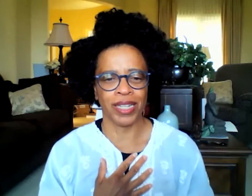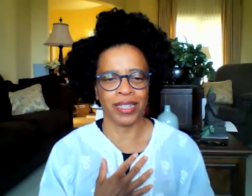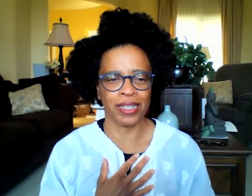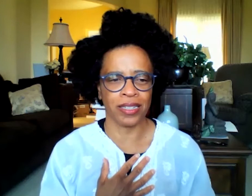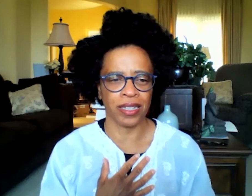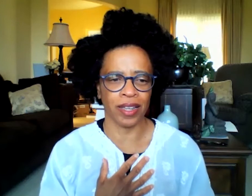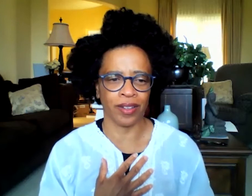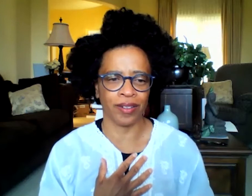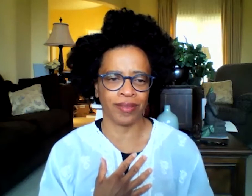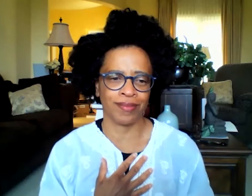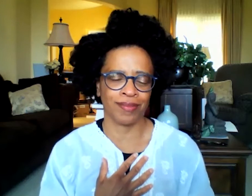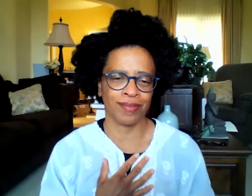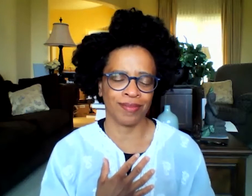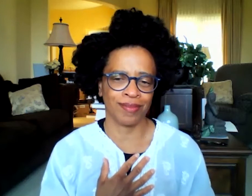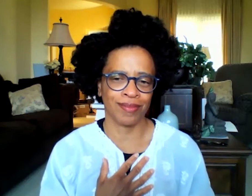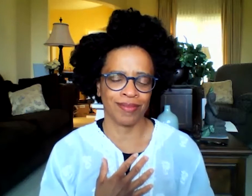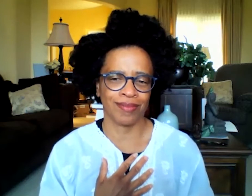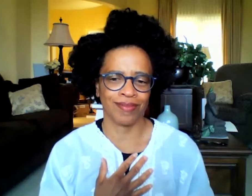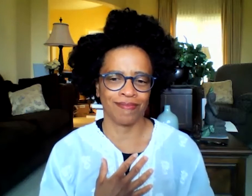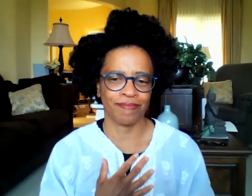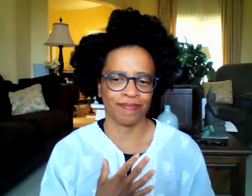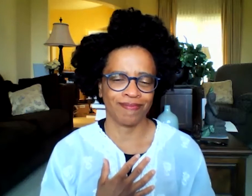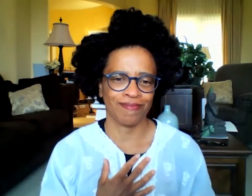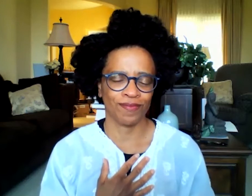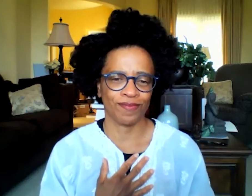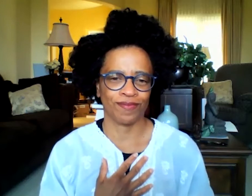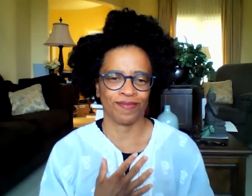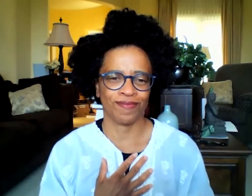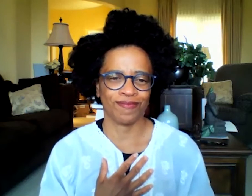We can begin again together.